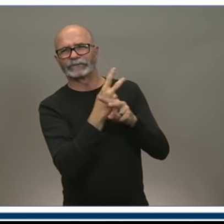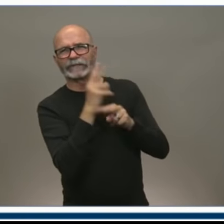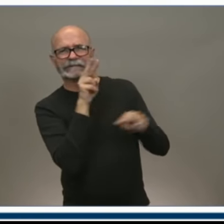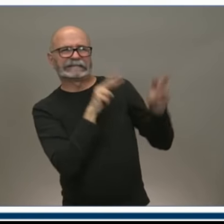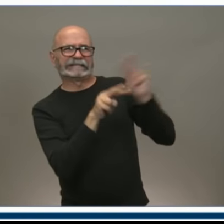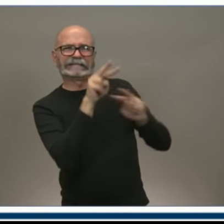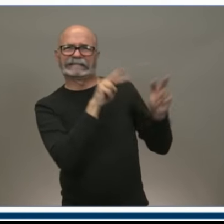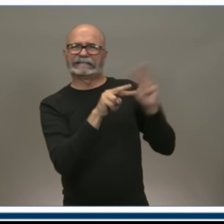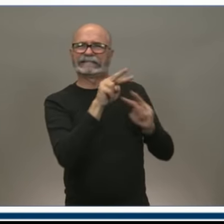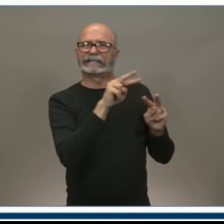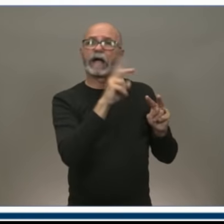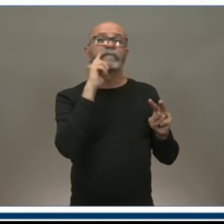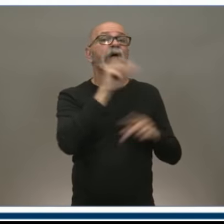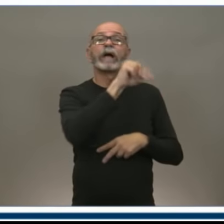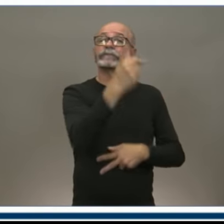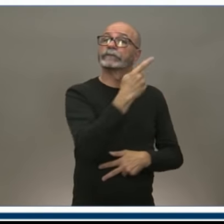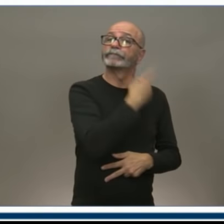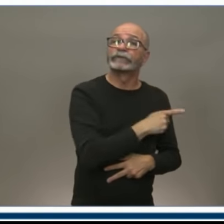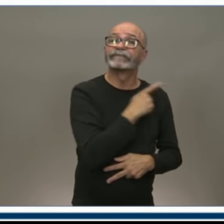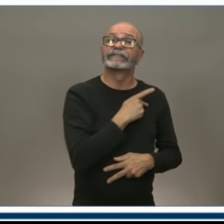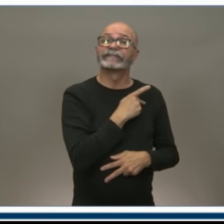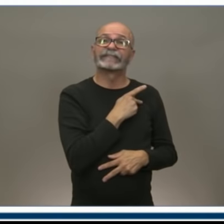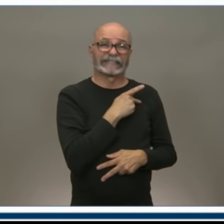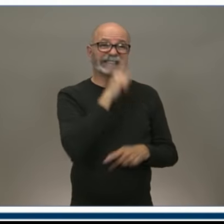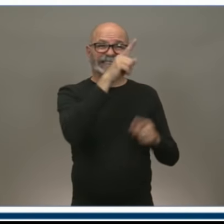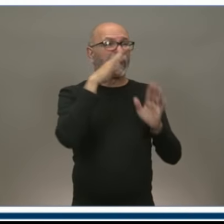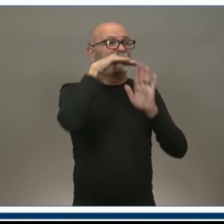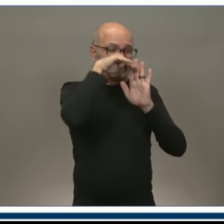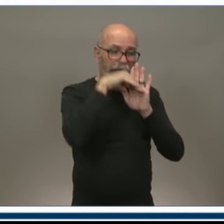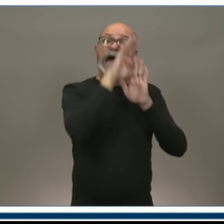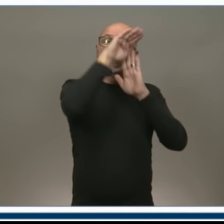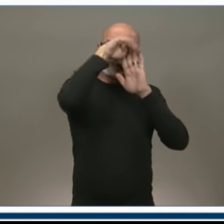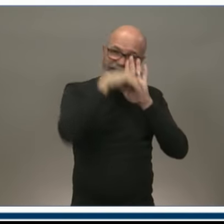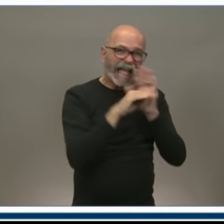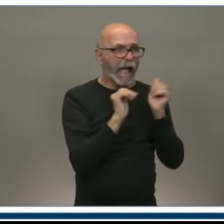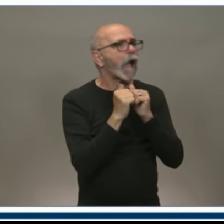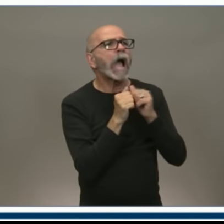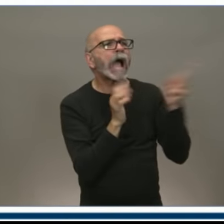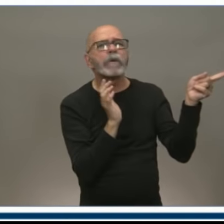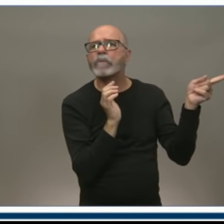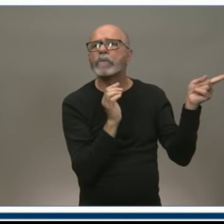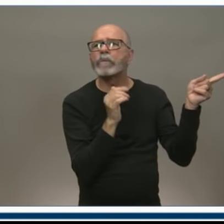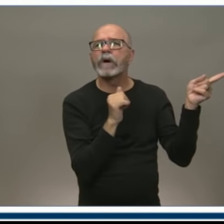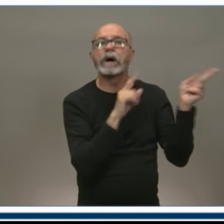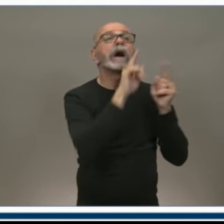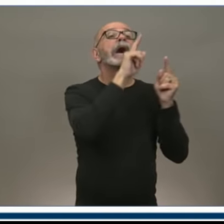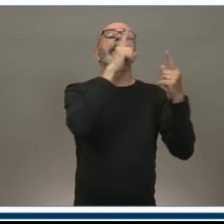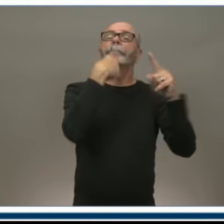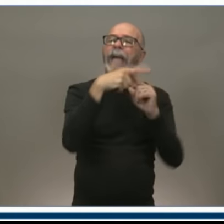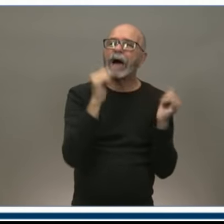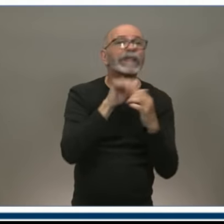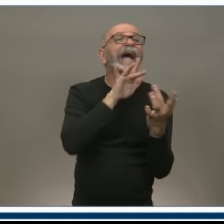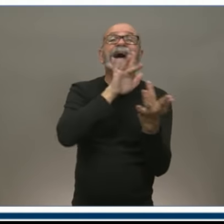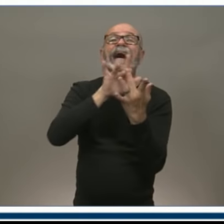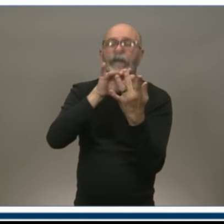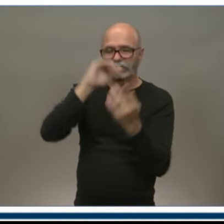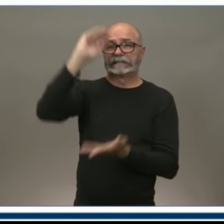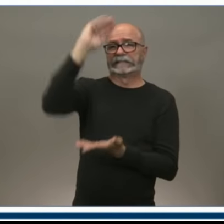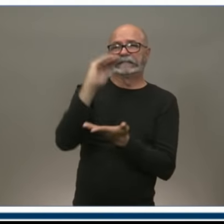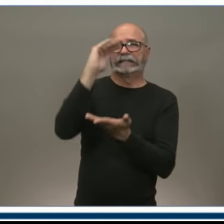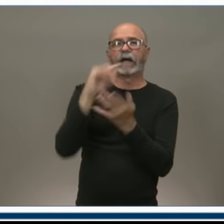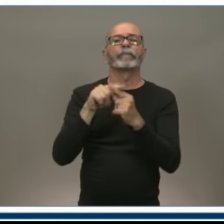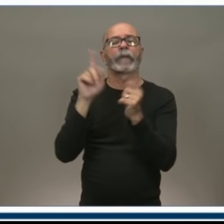how they get to flatten their curve in the second wave is by greatly decreasing the number of contacts. And what that means is all of us need to